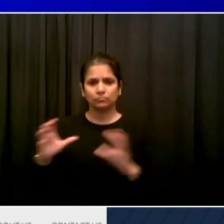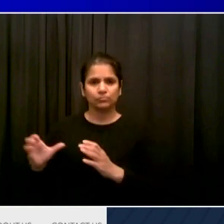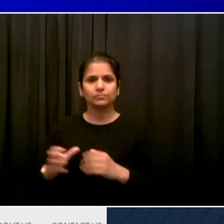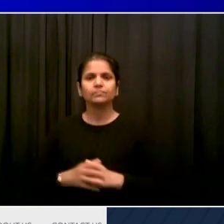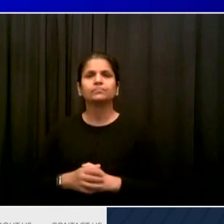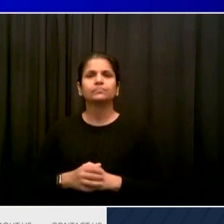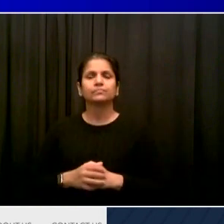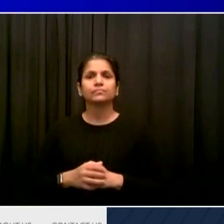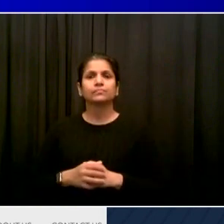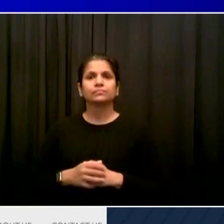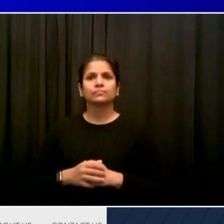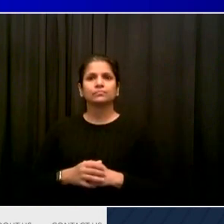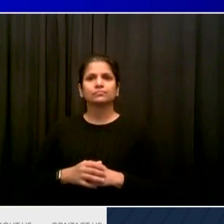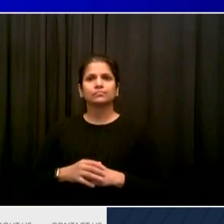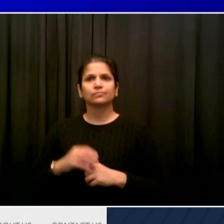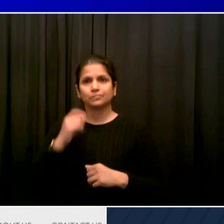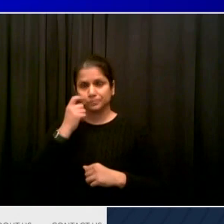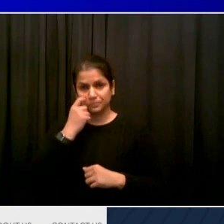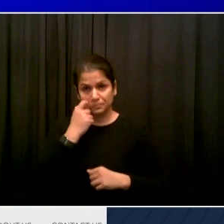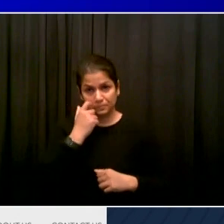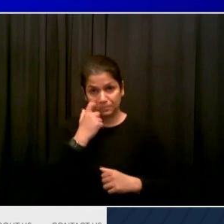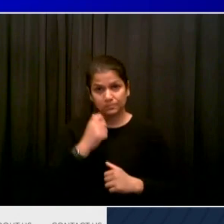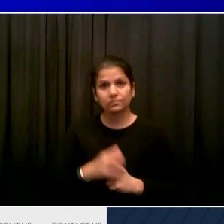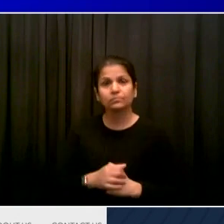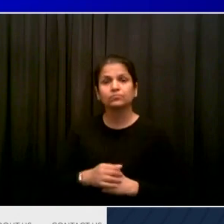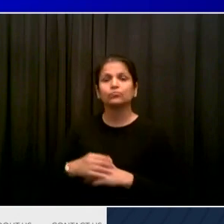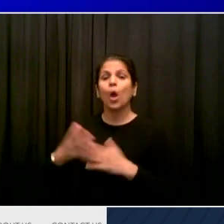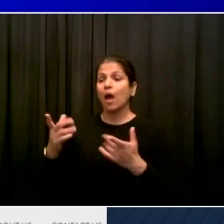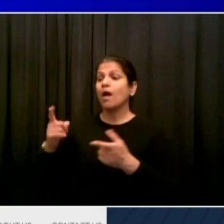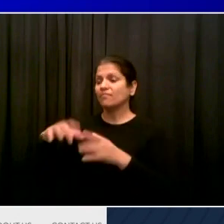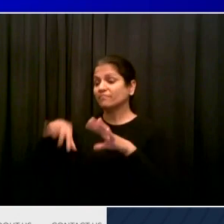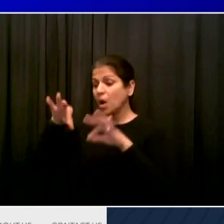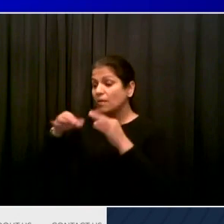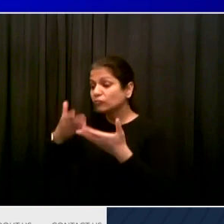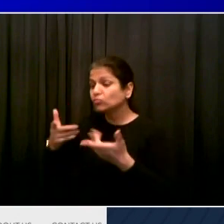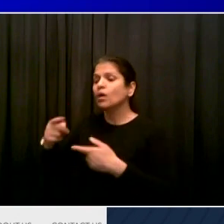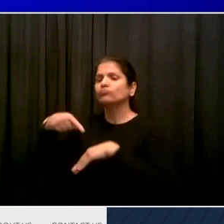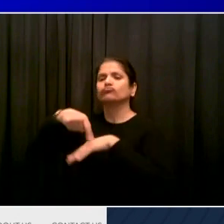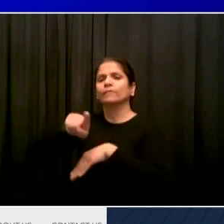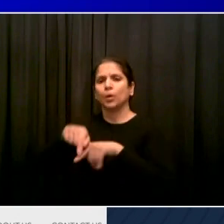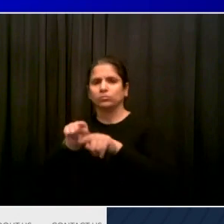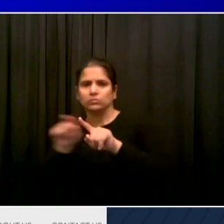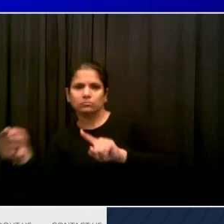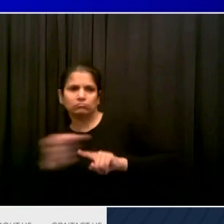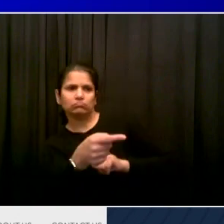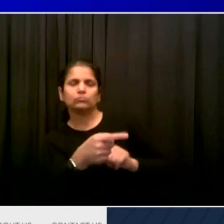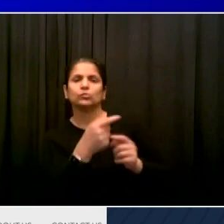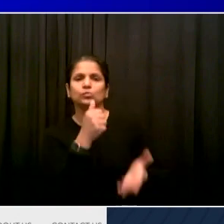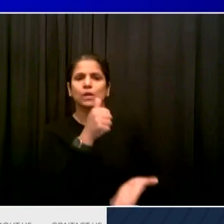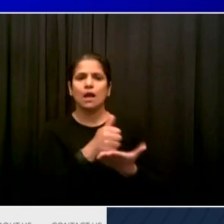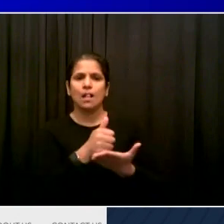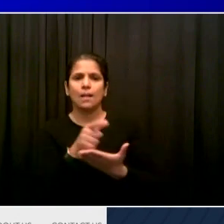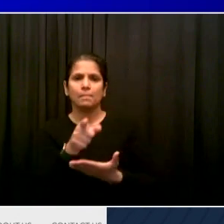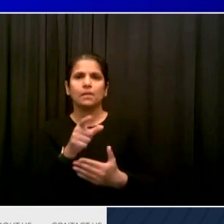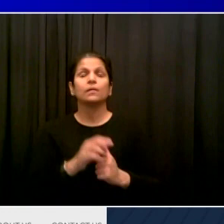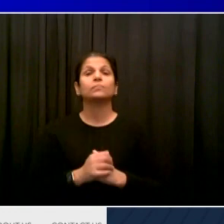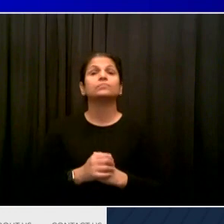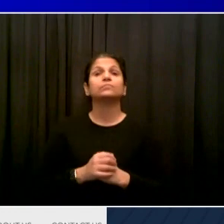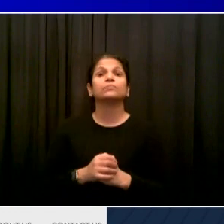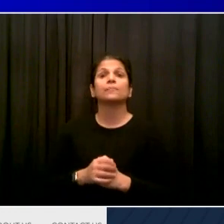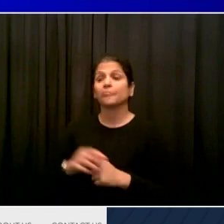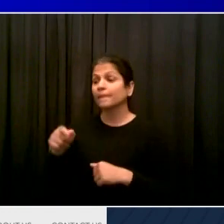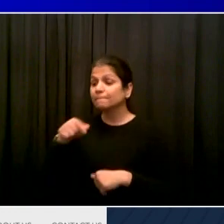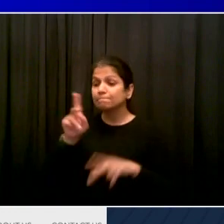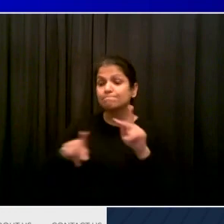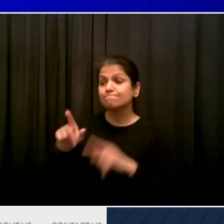virtual support group, support for accessing paid sick leave, as well as educational resources related to pacing and energy conservation so that people